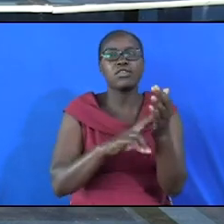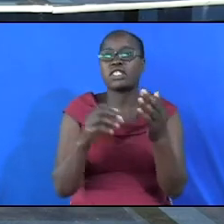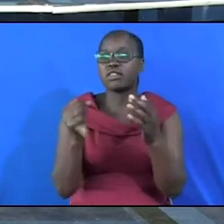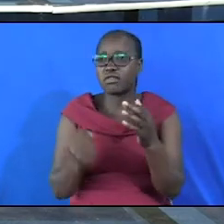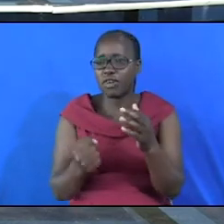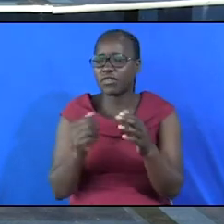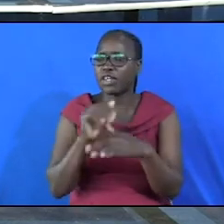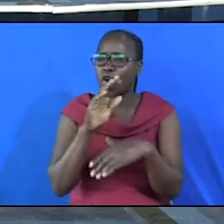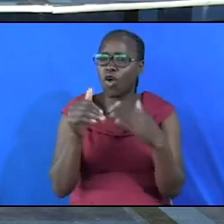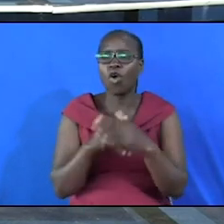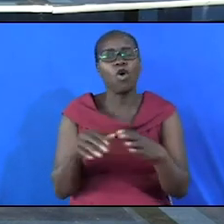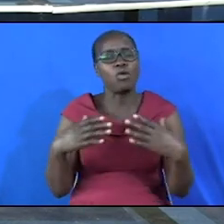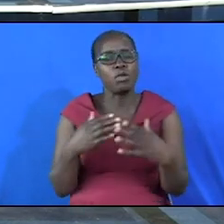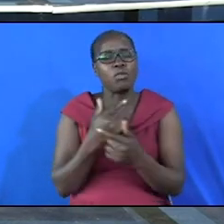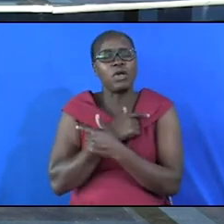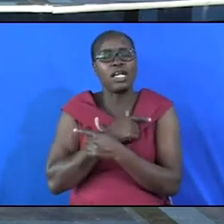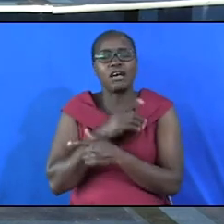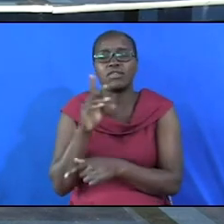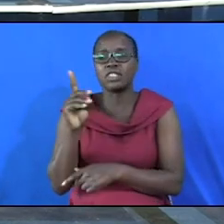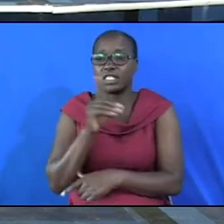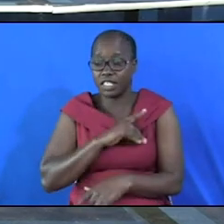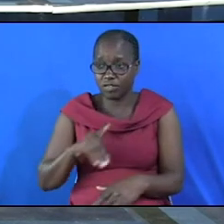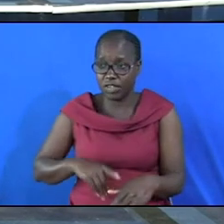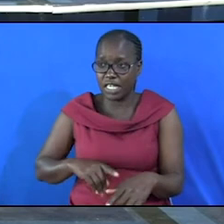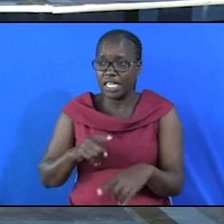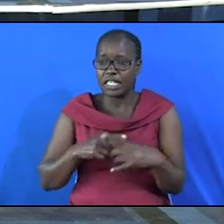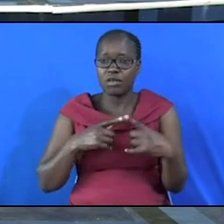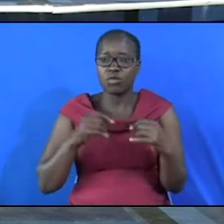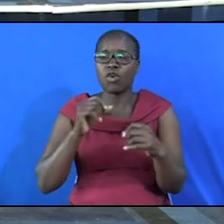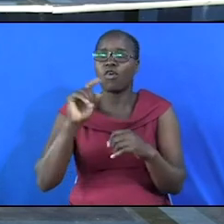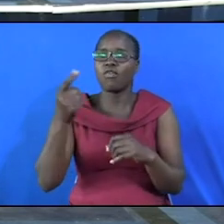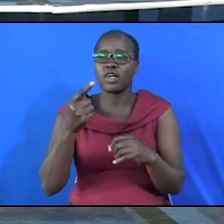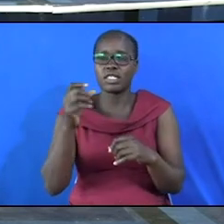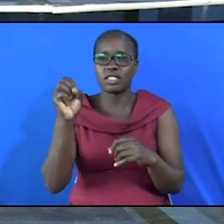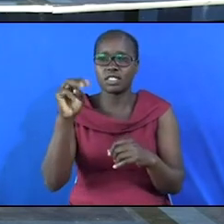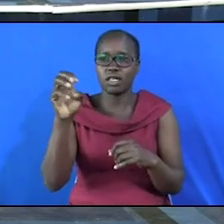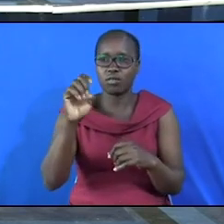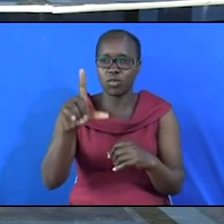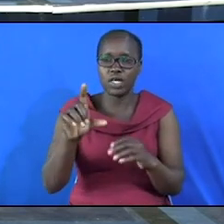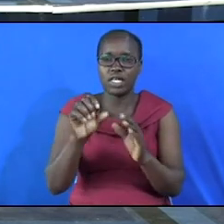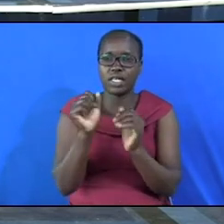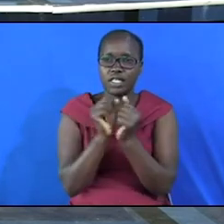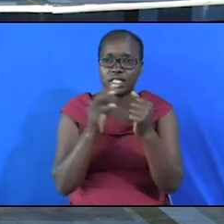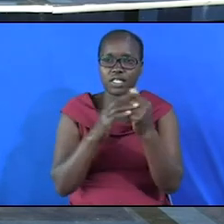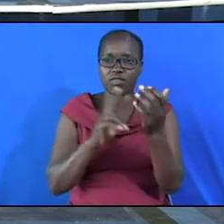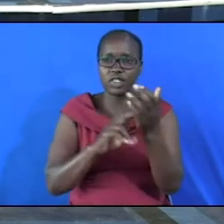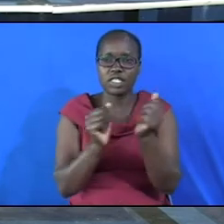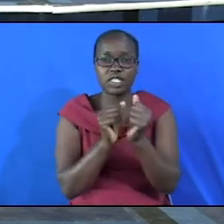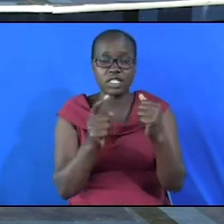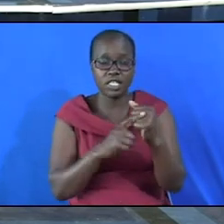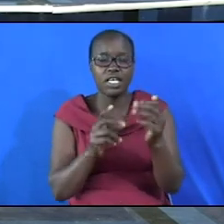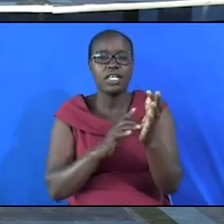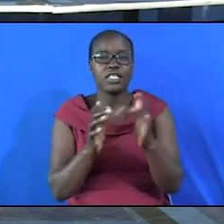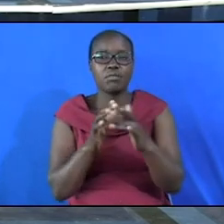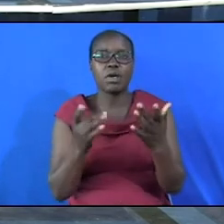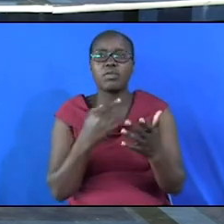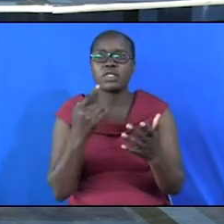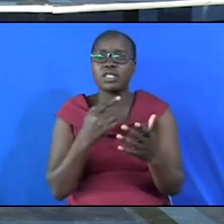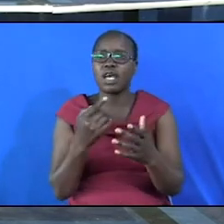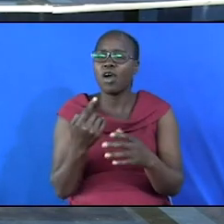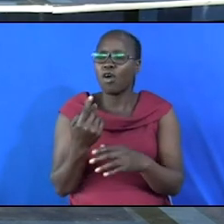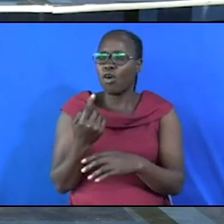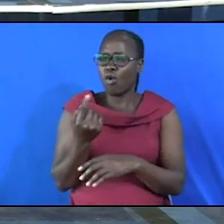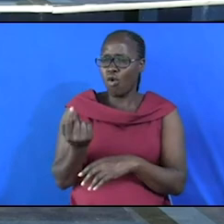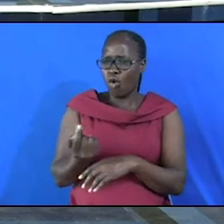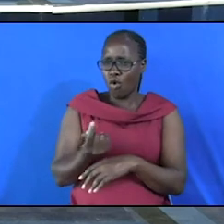that everyone loved him. When you go to 1 Samuel 18 verses 16, the Bible says all Judah